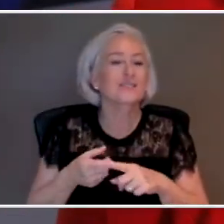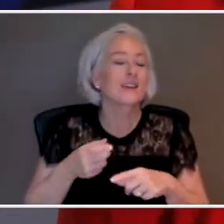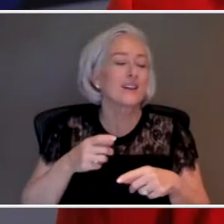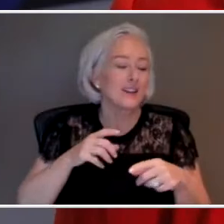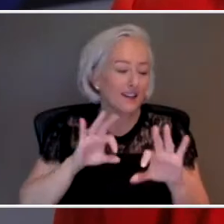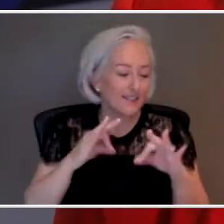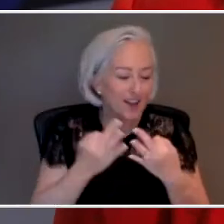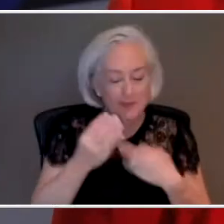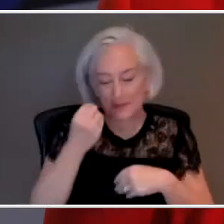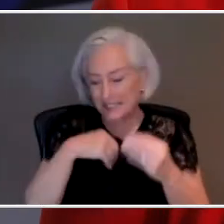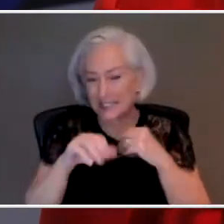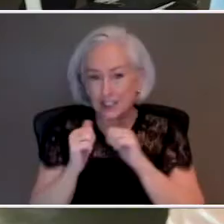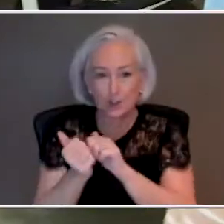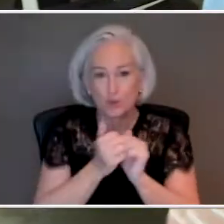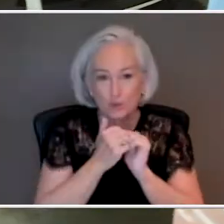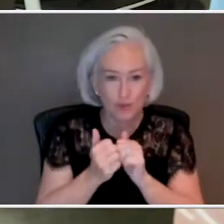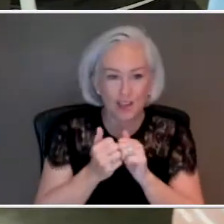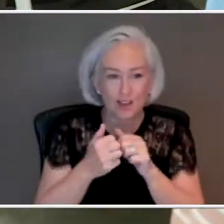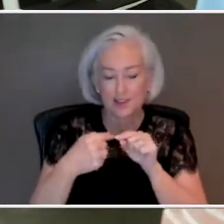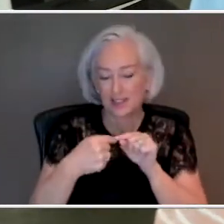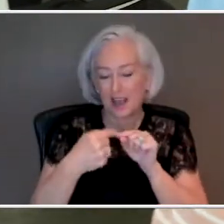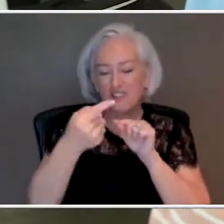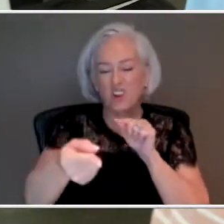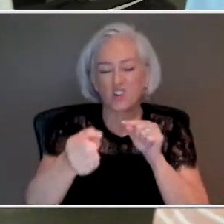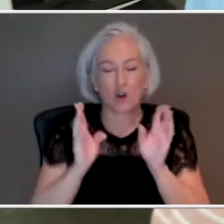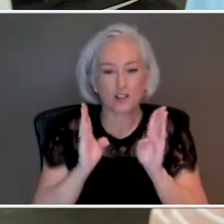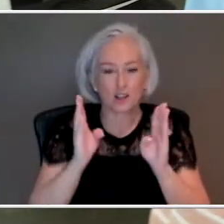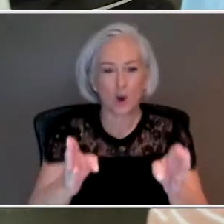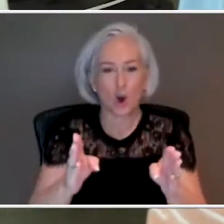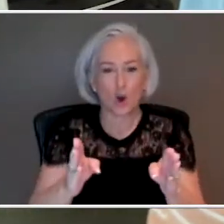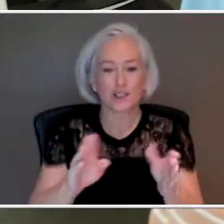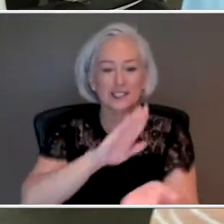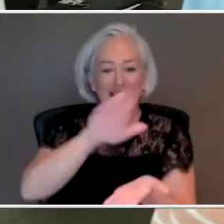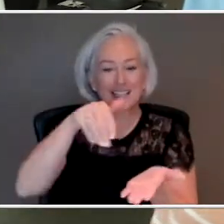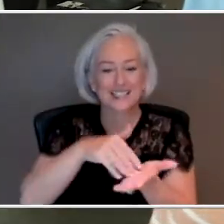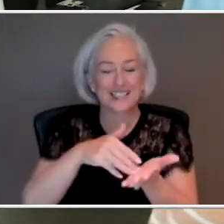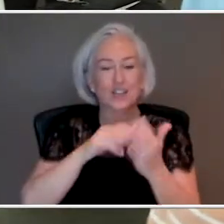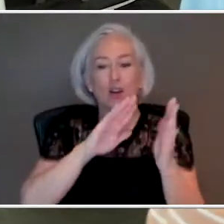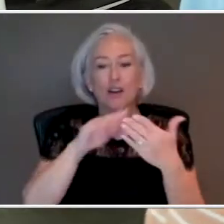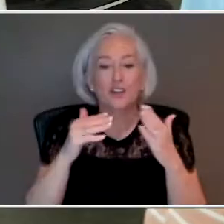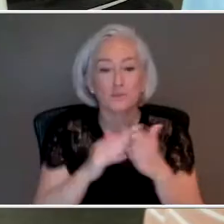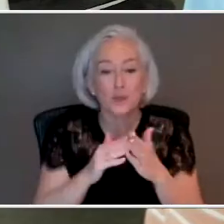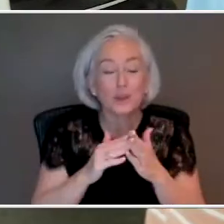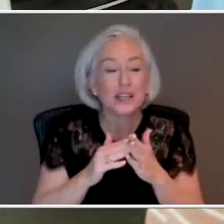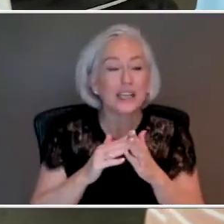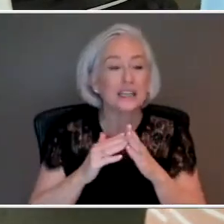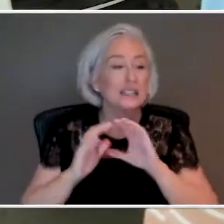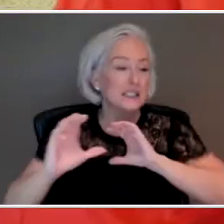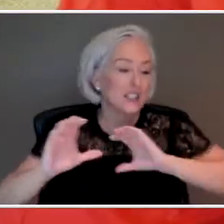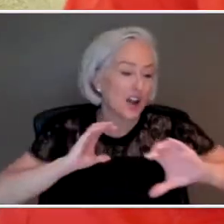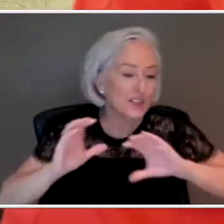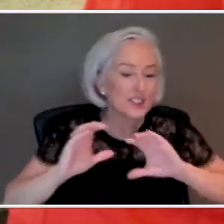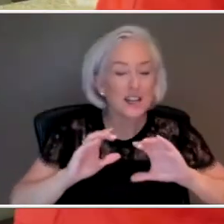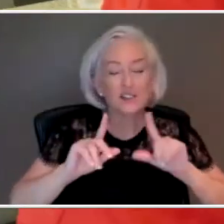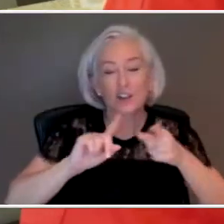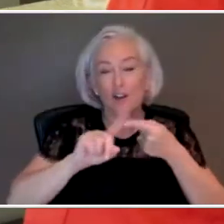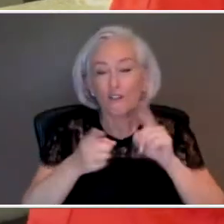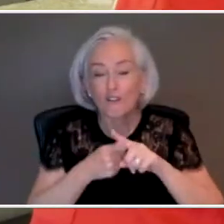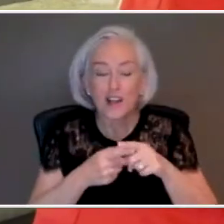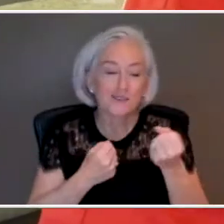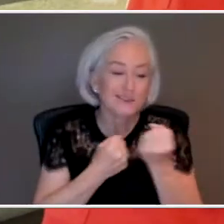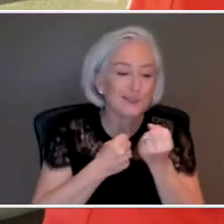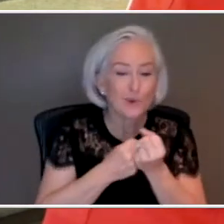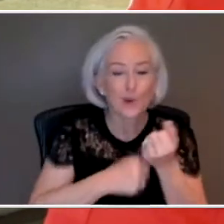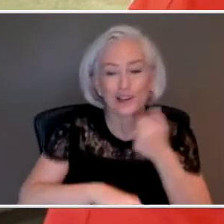kind of a center of community in that conversation, really just a kind of friends supporting friends during a really hard time in their